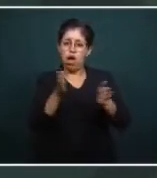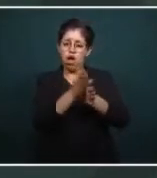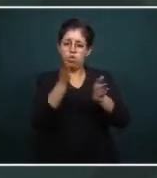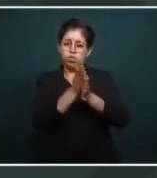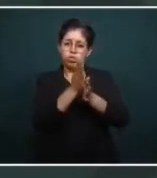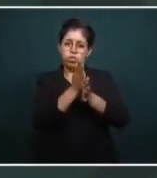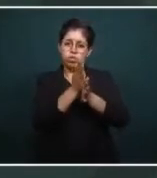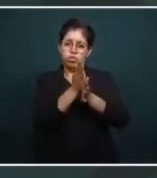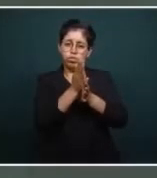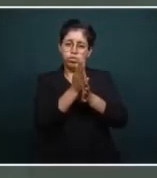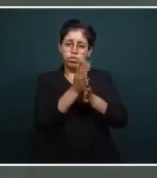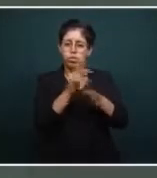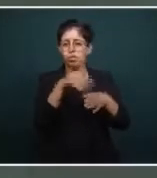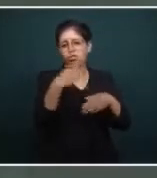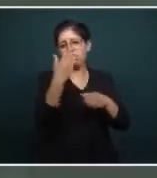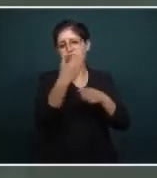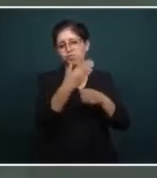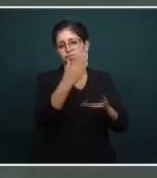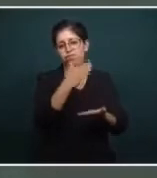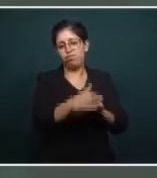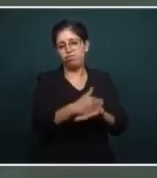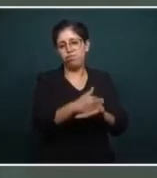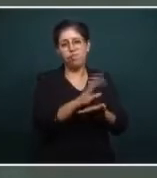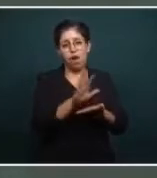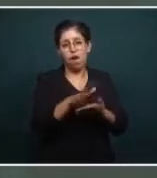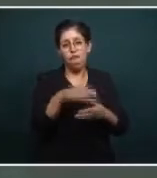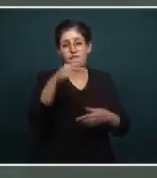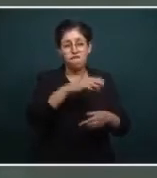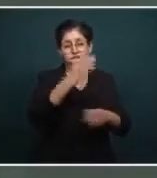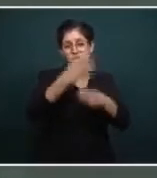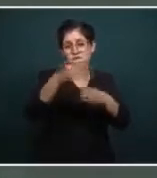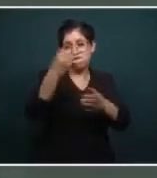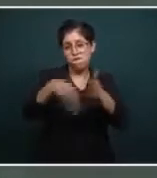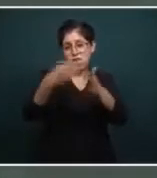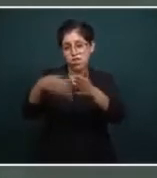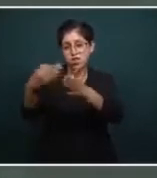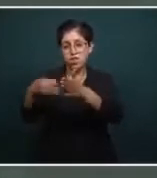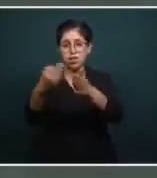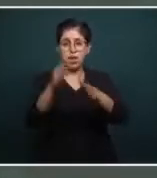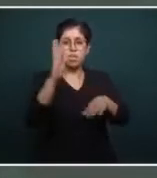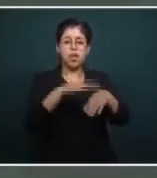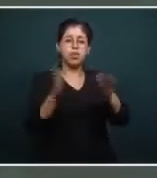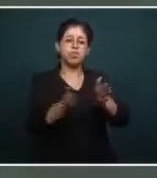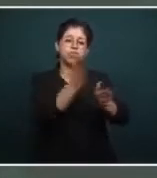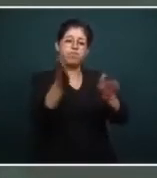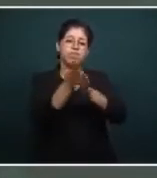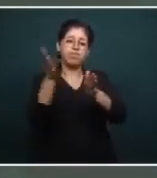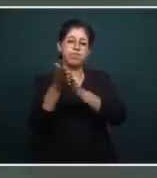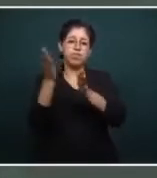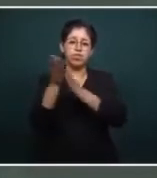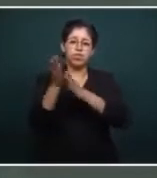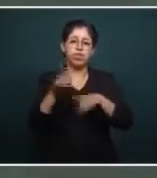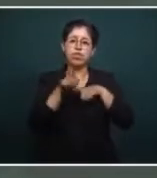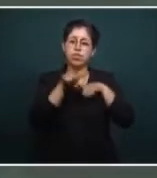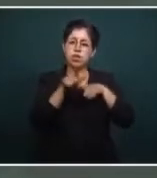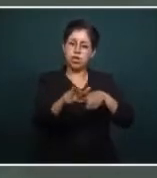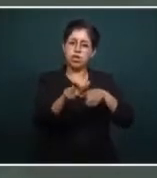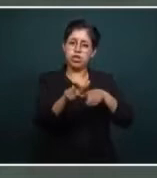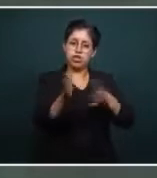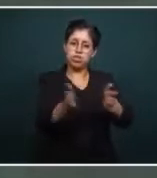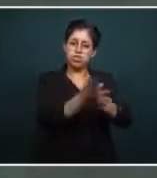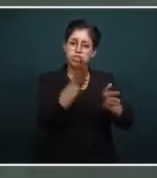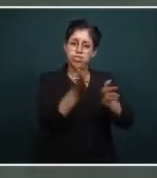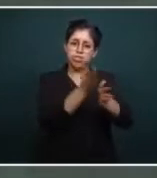que one quedó work that was inconclusa. left inconclusive. Hay muchas There obras is más many more works en